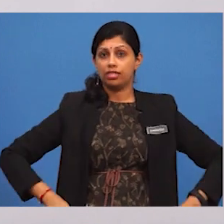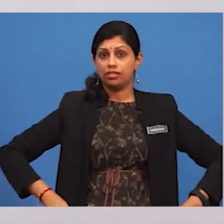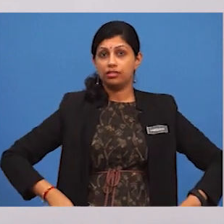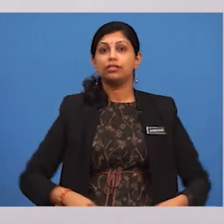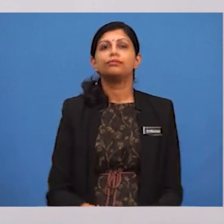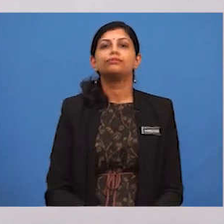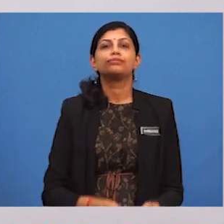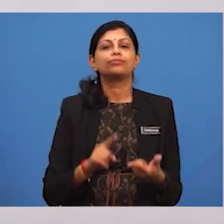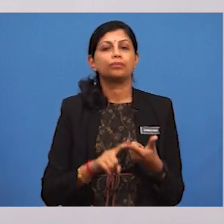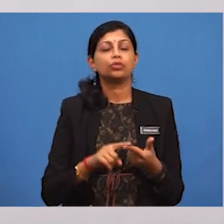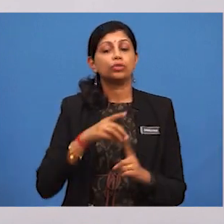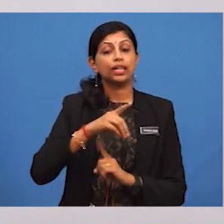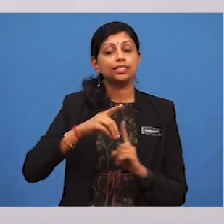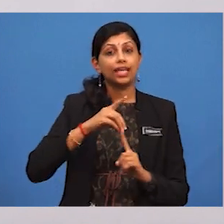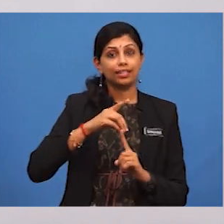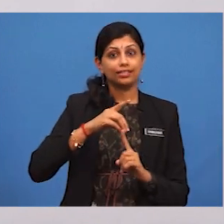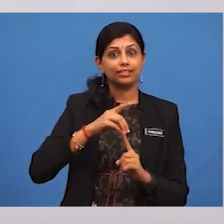two, date.